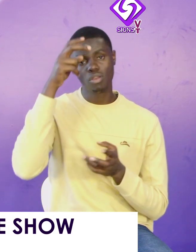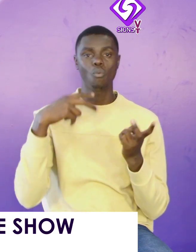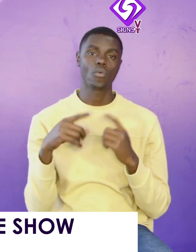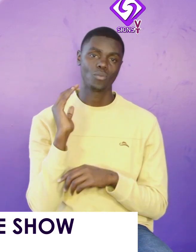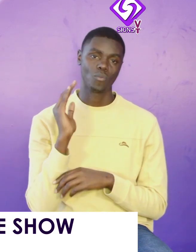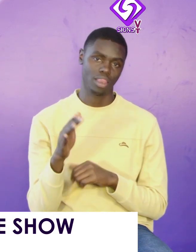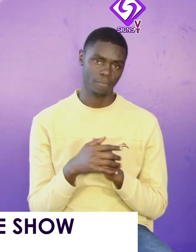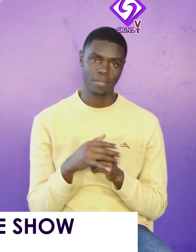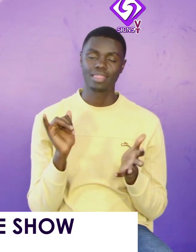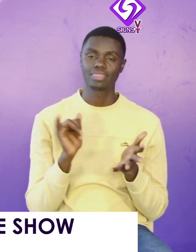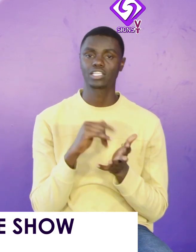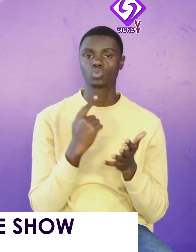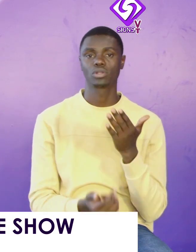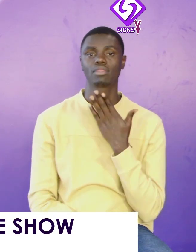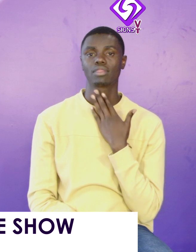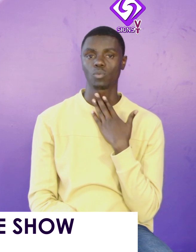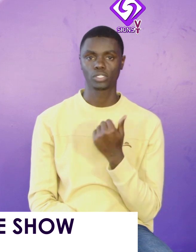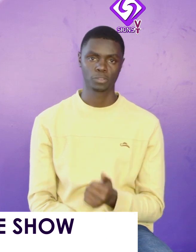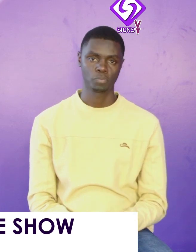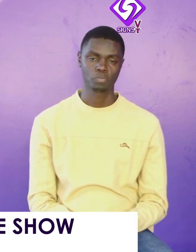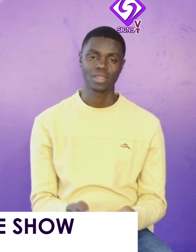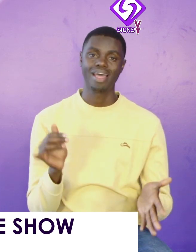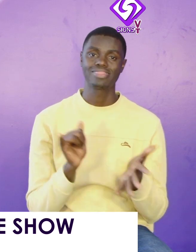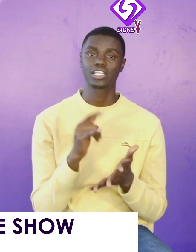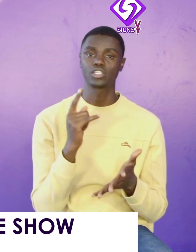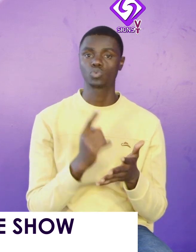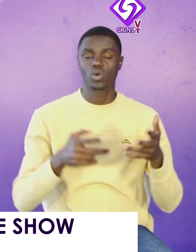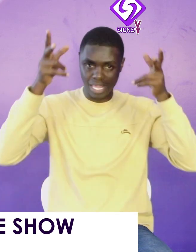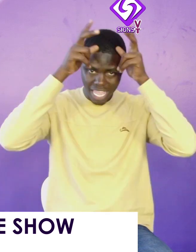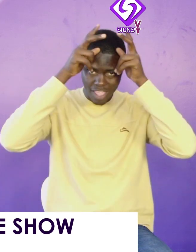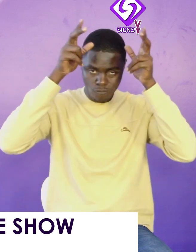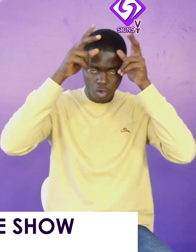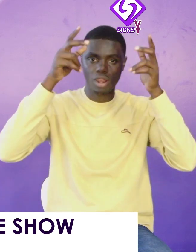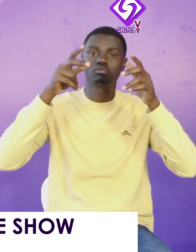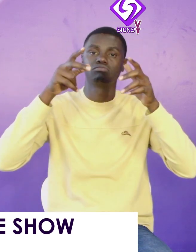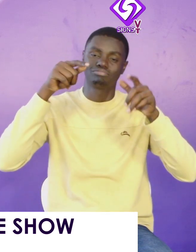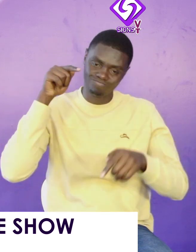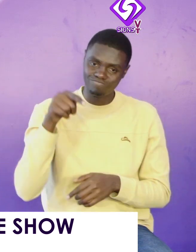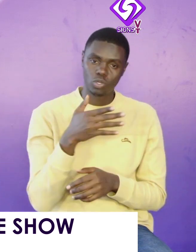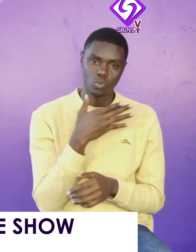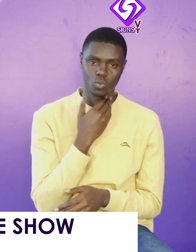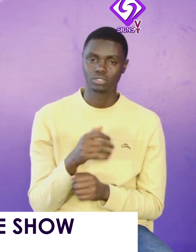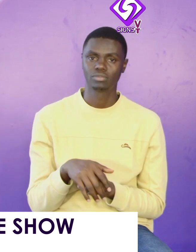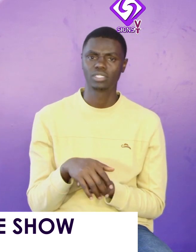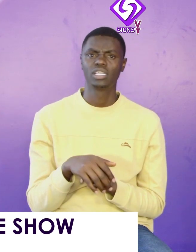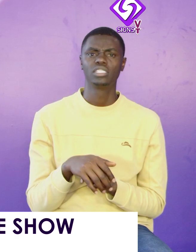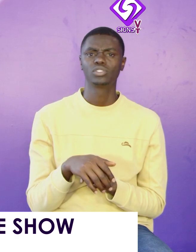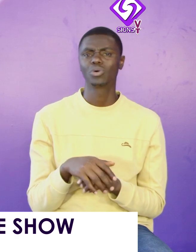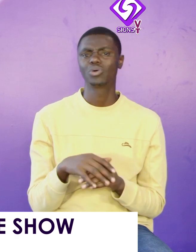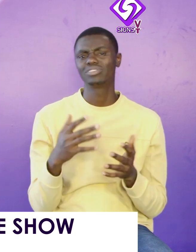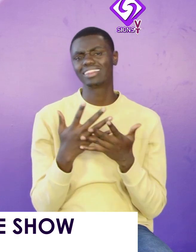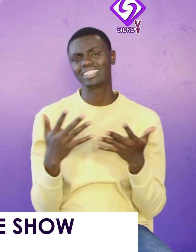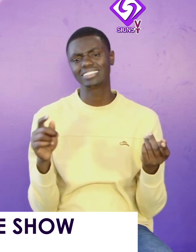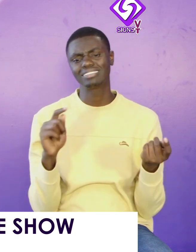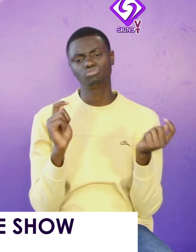That is what they want, That is what that evil pattern wants, It doesn't matter. Things can be